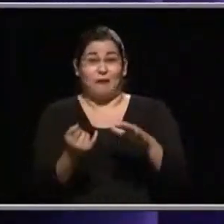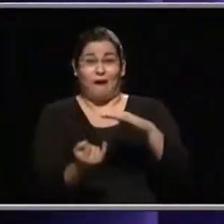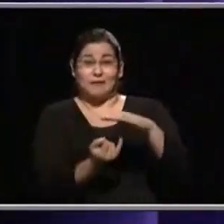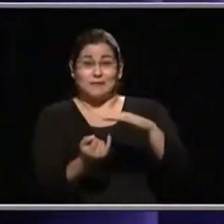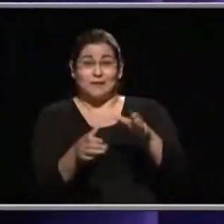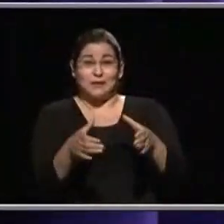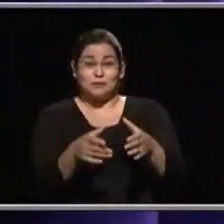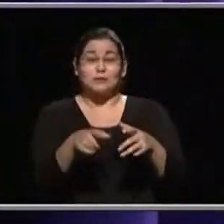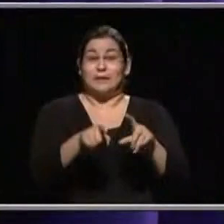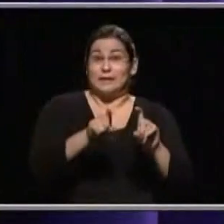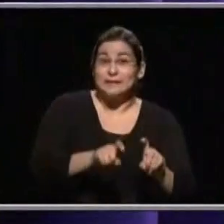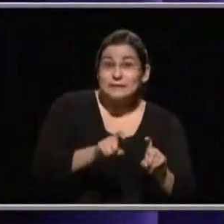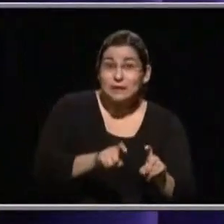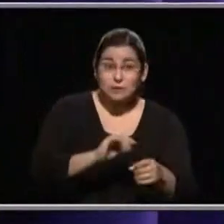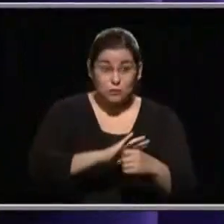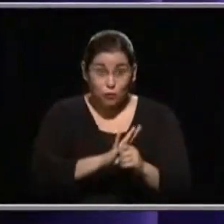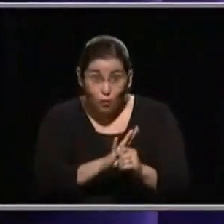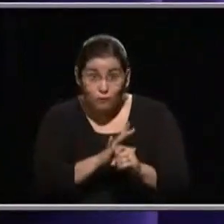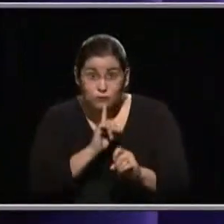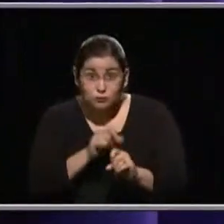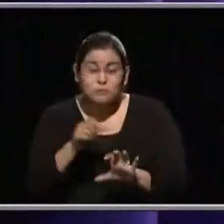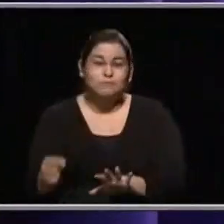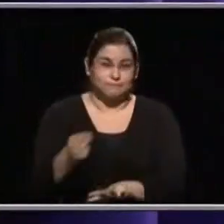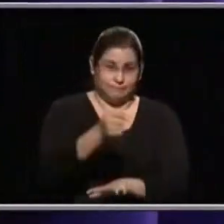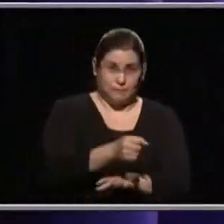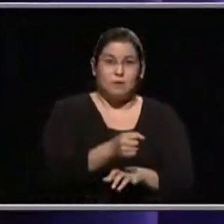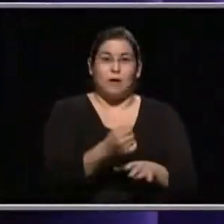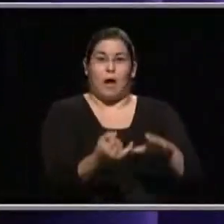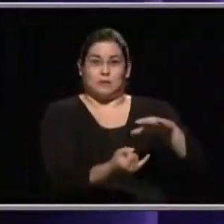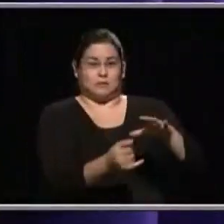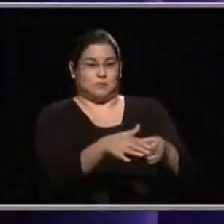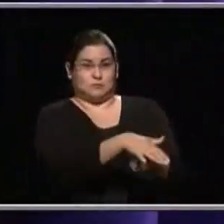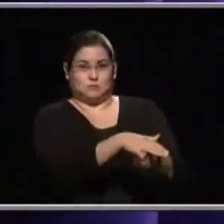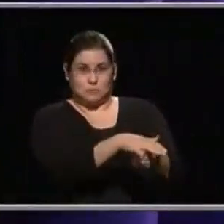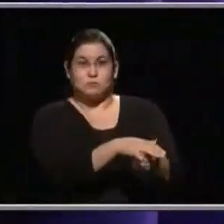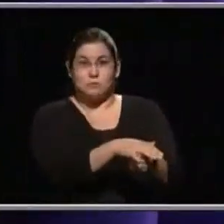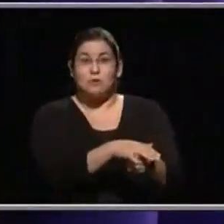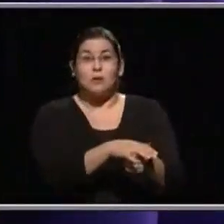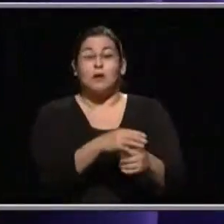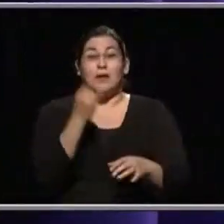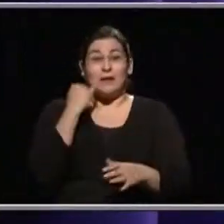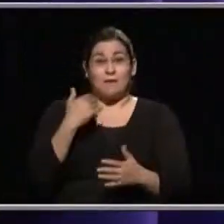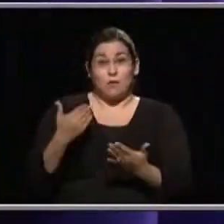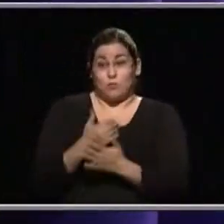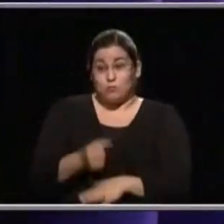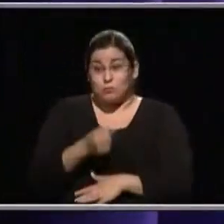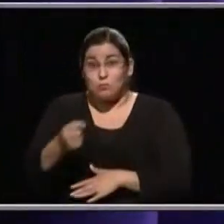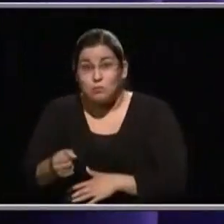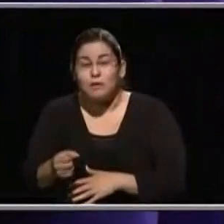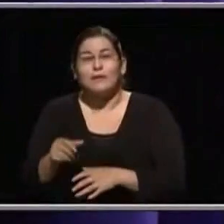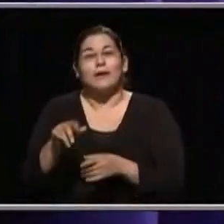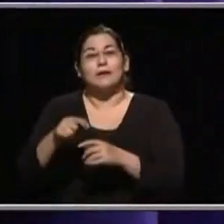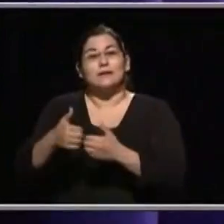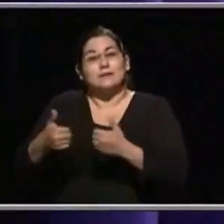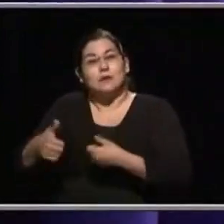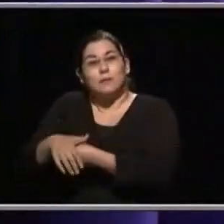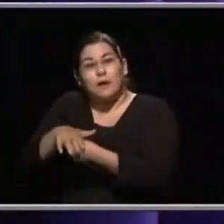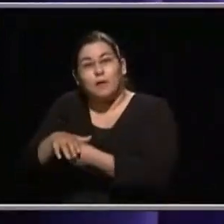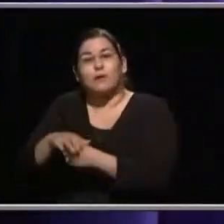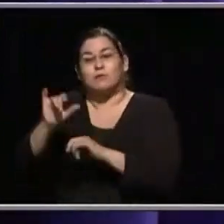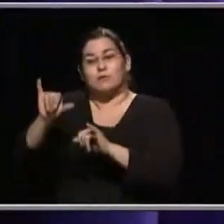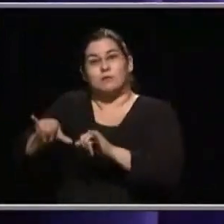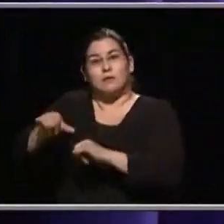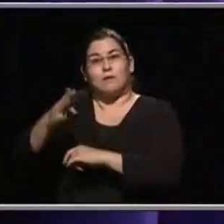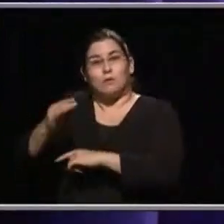get tested, you have COVID, you go in that isolation unit. You come in, you stay 14 days in a different isolation unit till we make sure you don't have